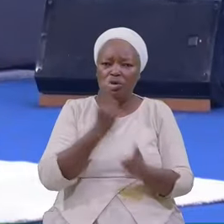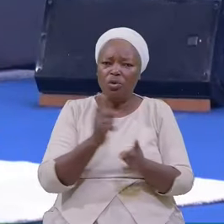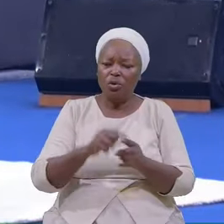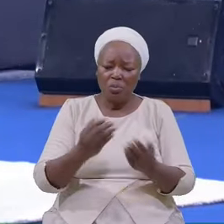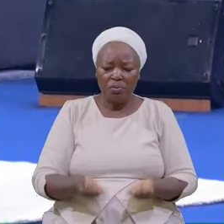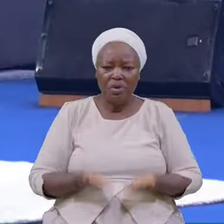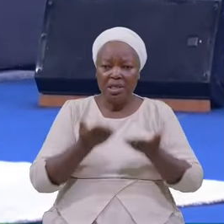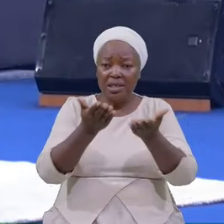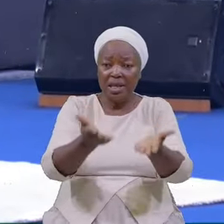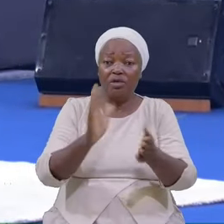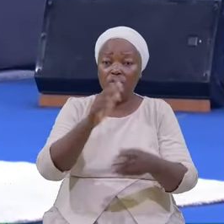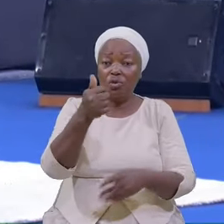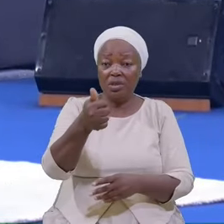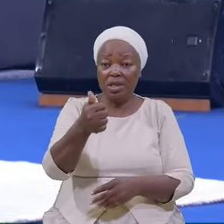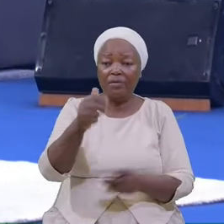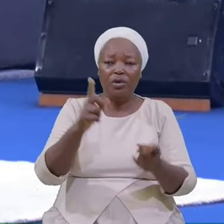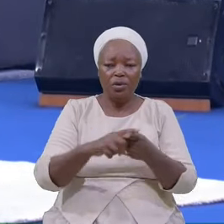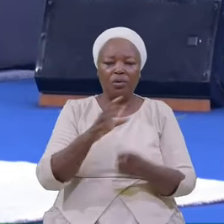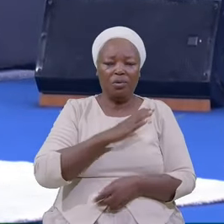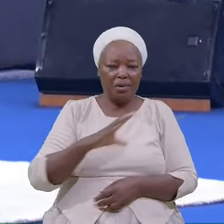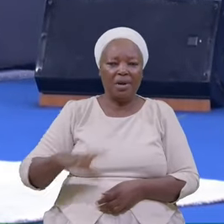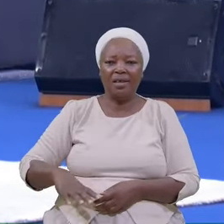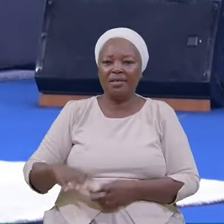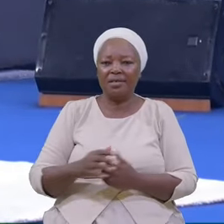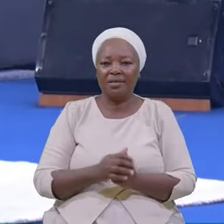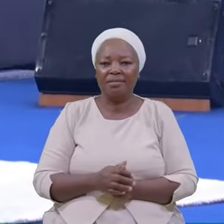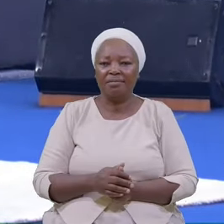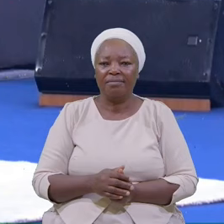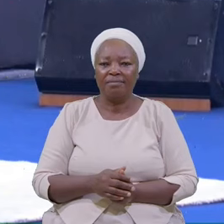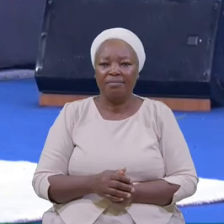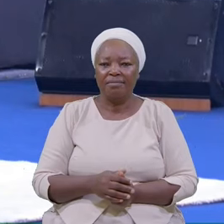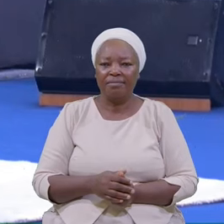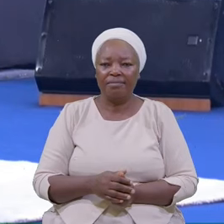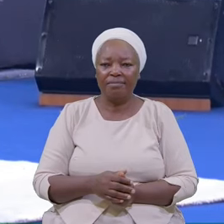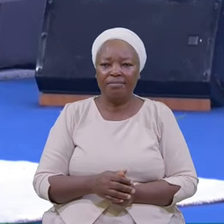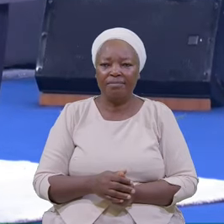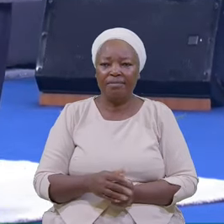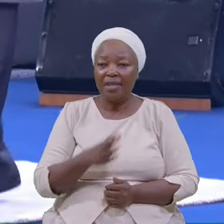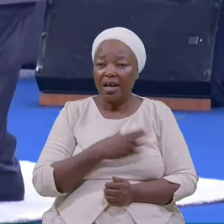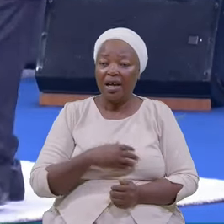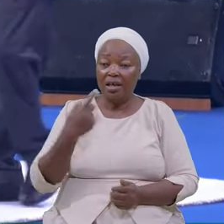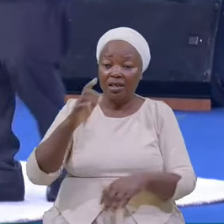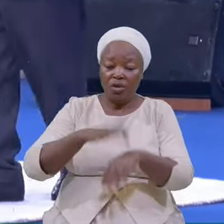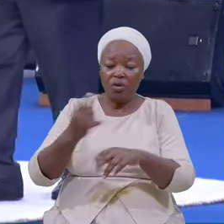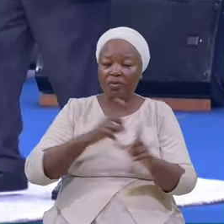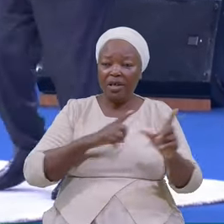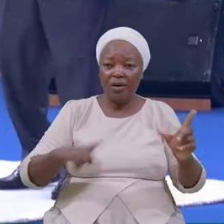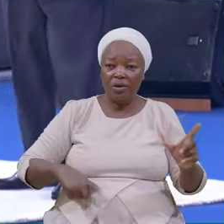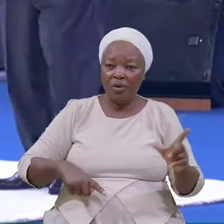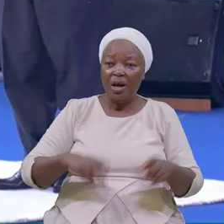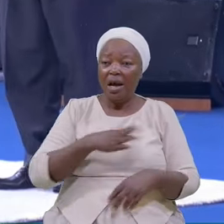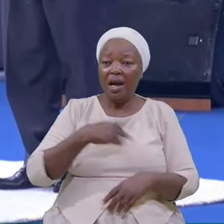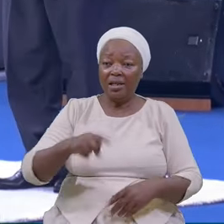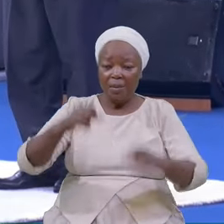present yourself unto Christ. C'est de vous présenter à Christ. And the touch of the Lord. Et la touche and the